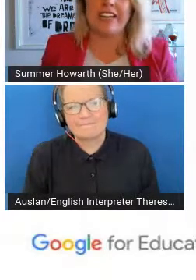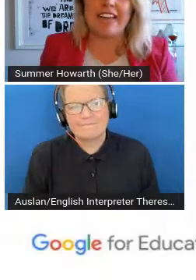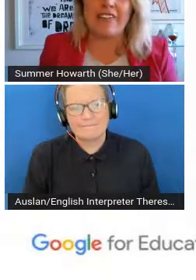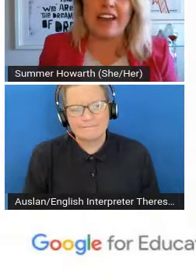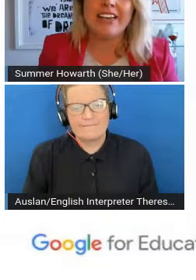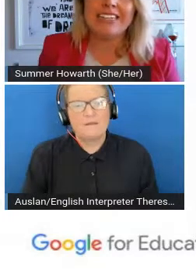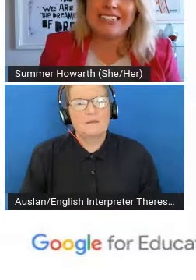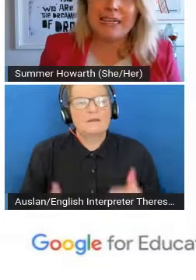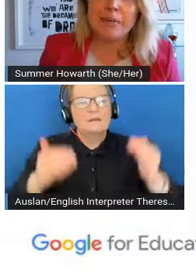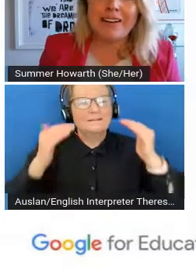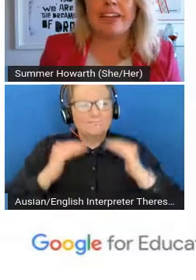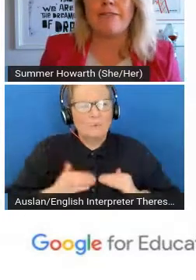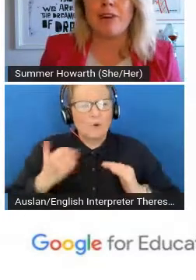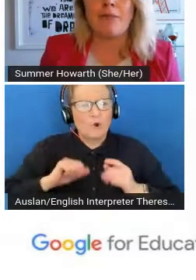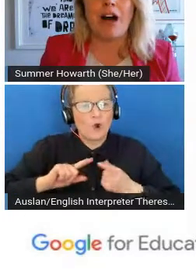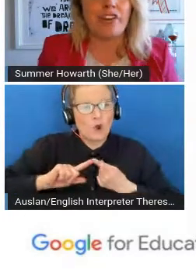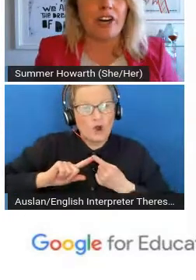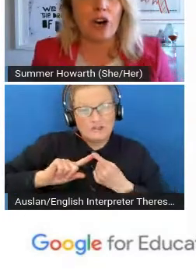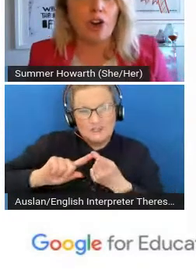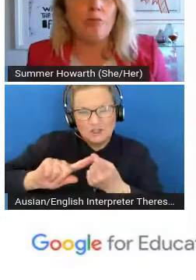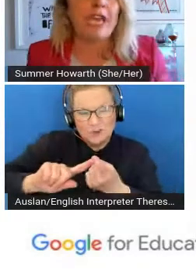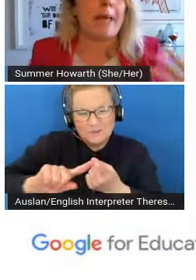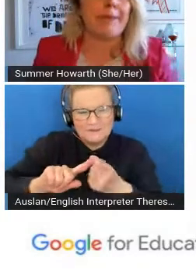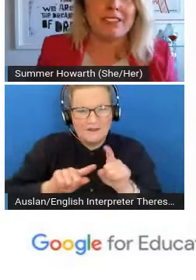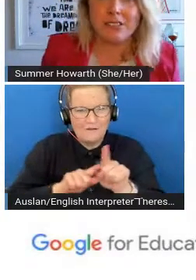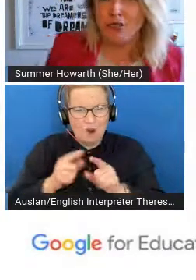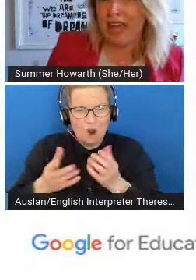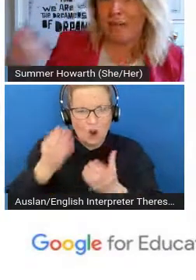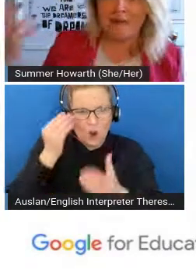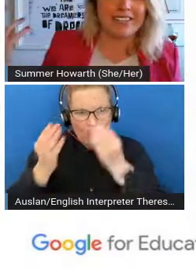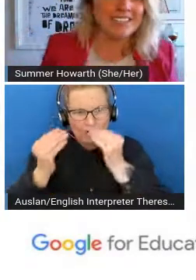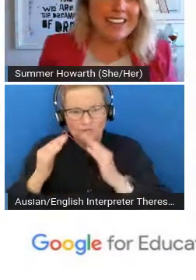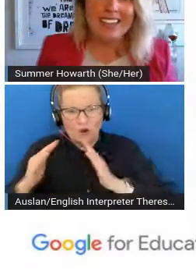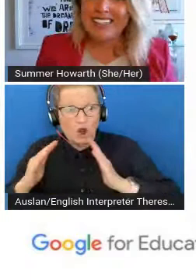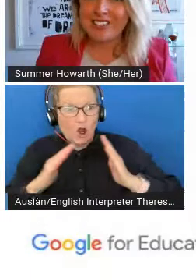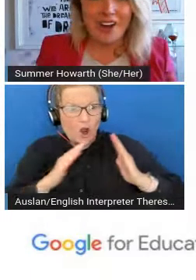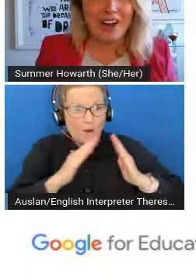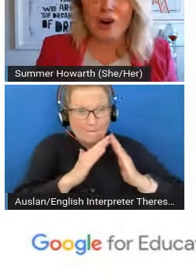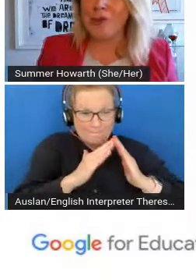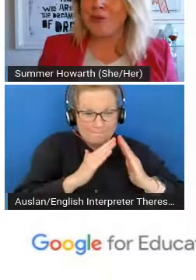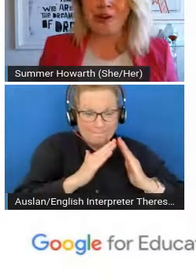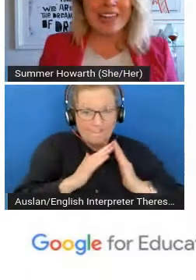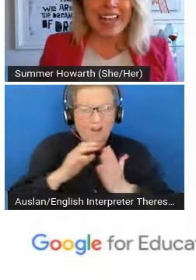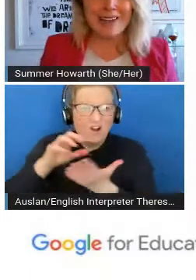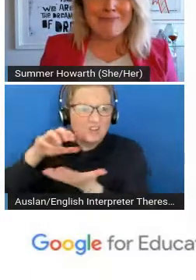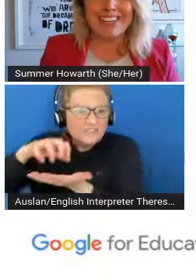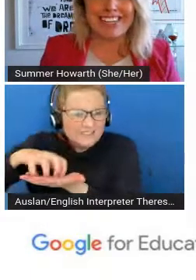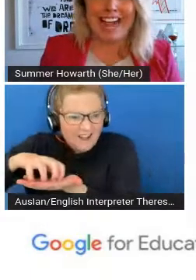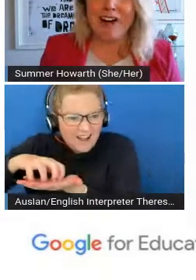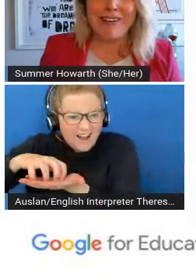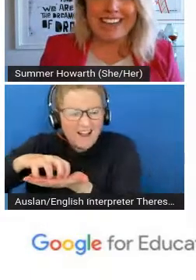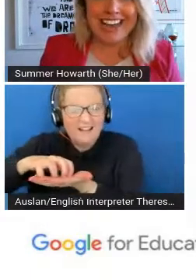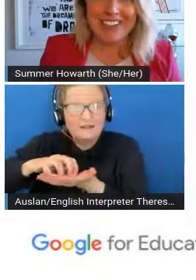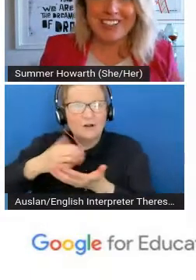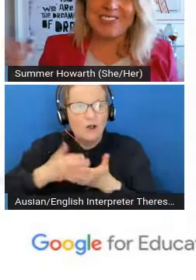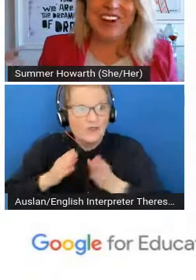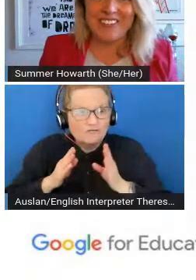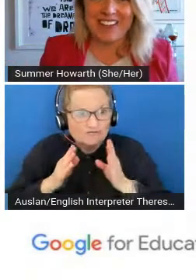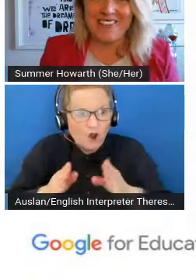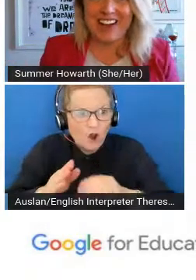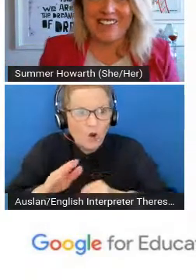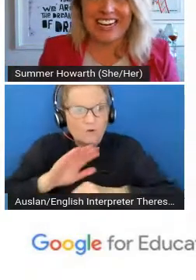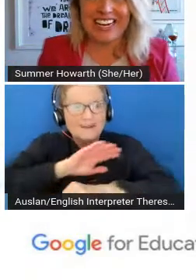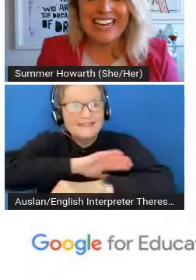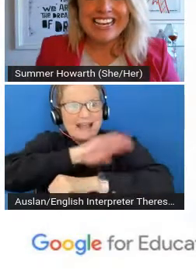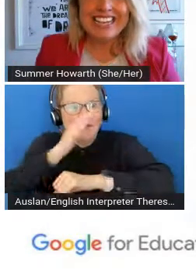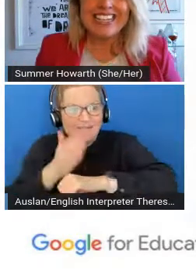of learning. Again, that deepening it from either a home campus, a school campus, an on-the-road campus, a caravan campus, wherever